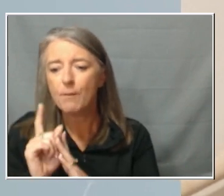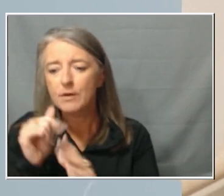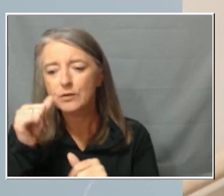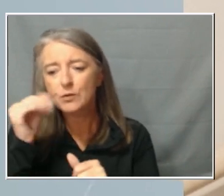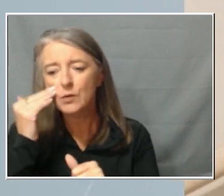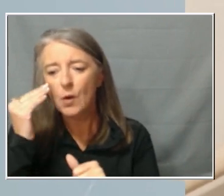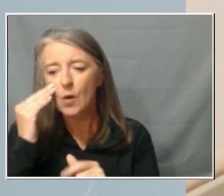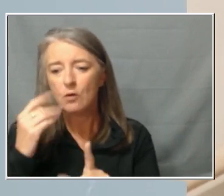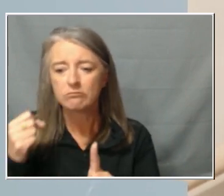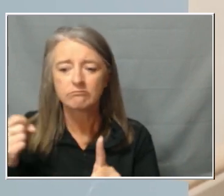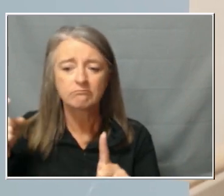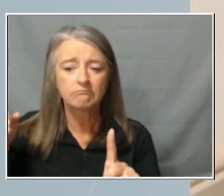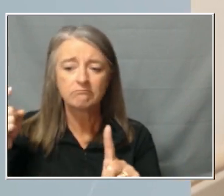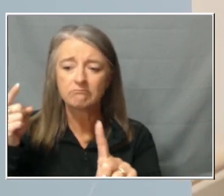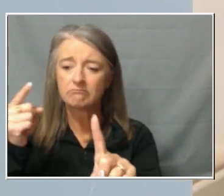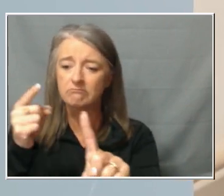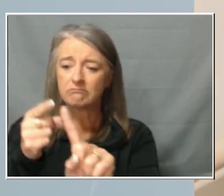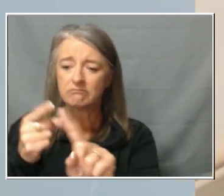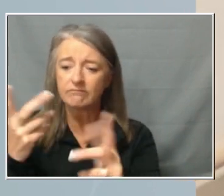had reached that huge milestone?